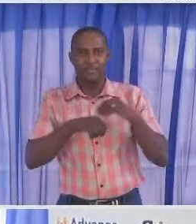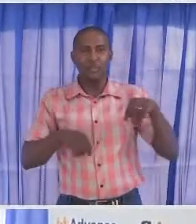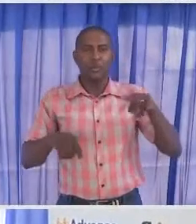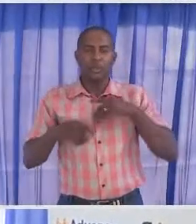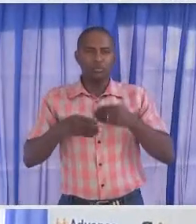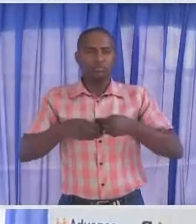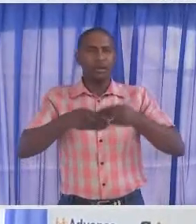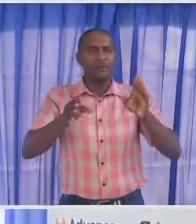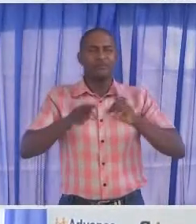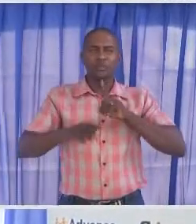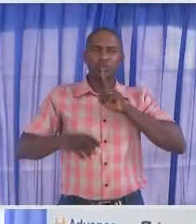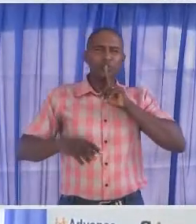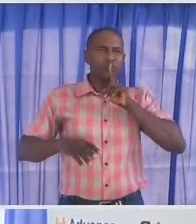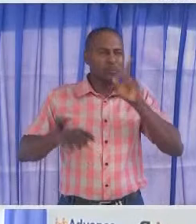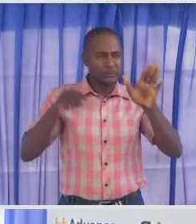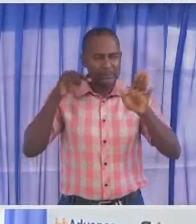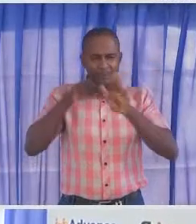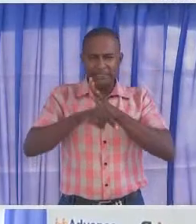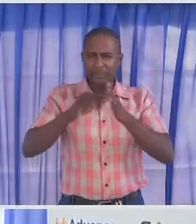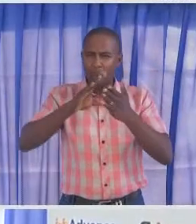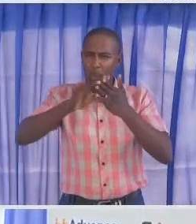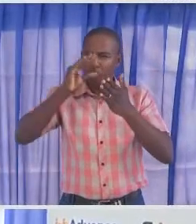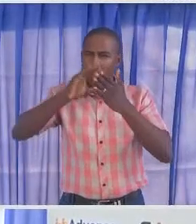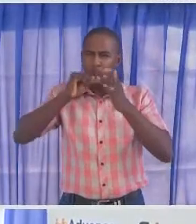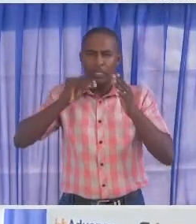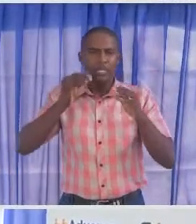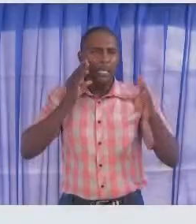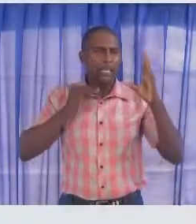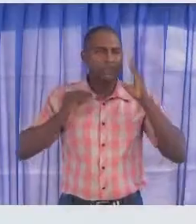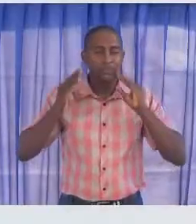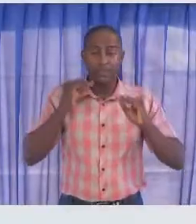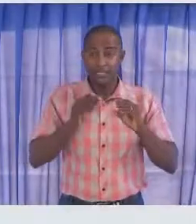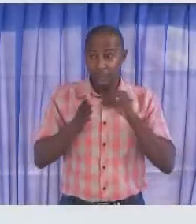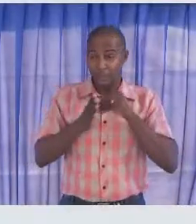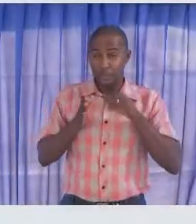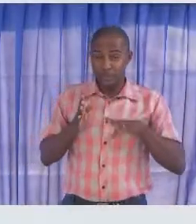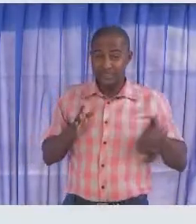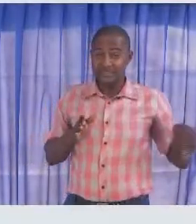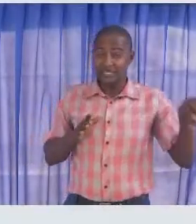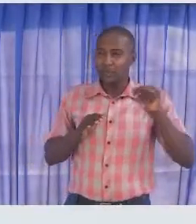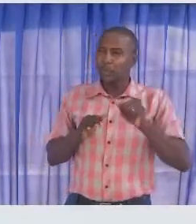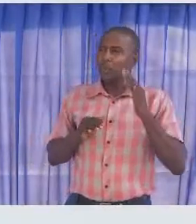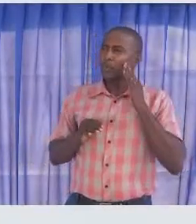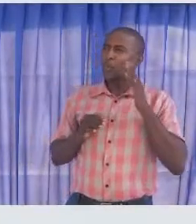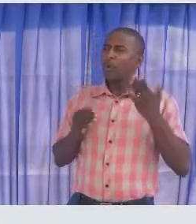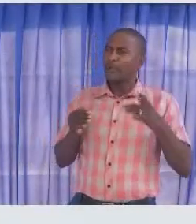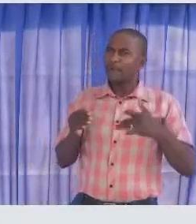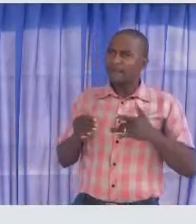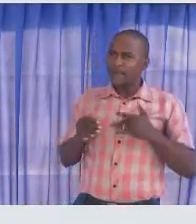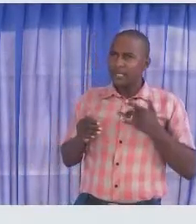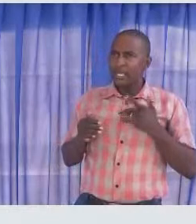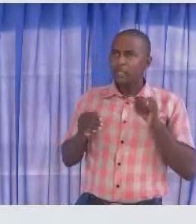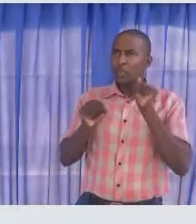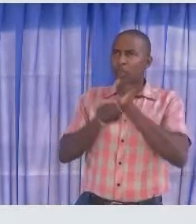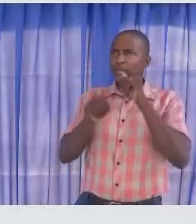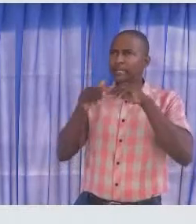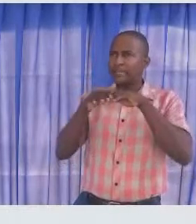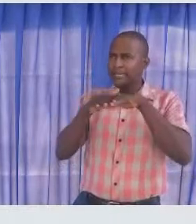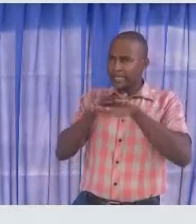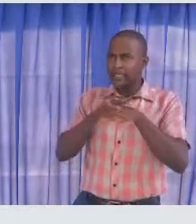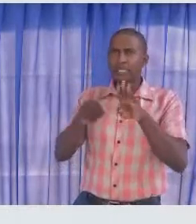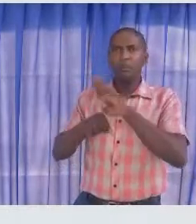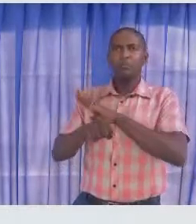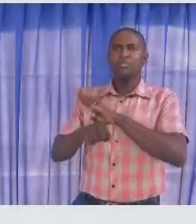authentic learning experiences, so the students would know what it feels like to be working in the industry,